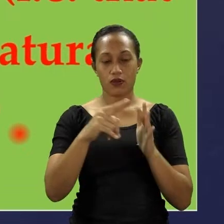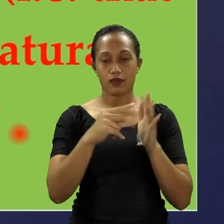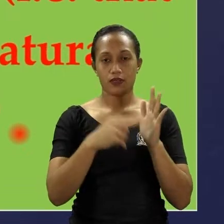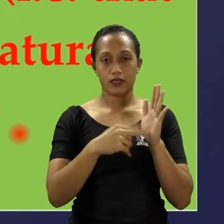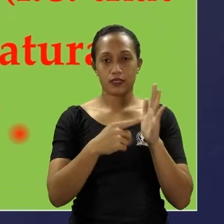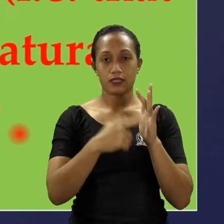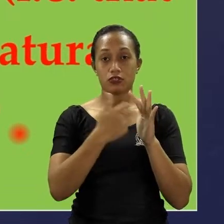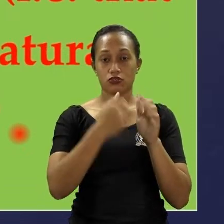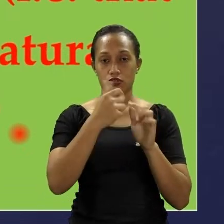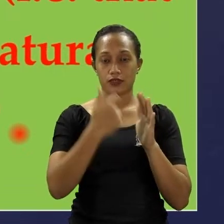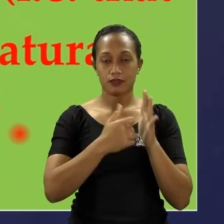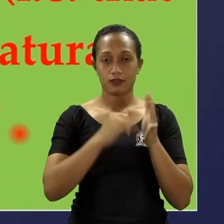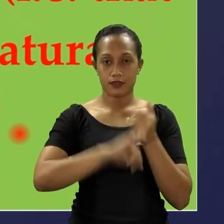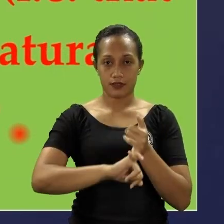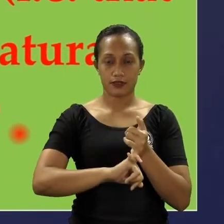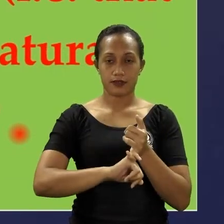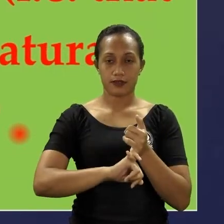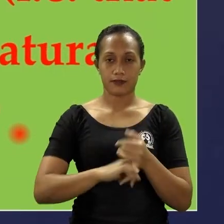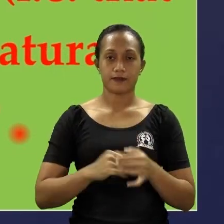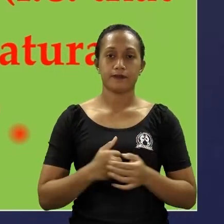integers.